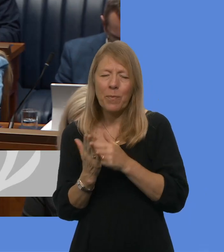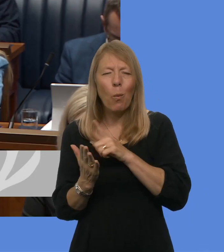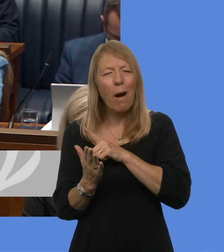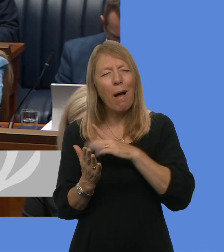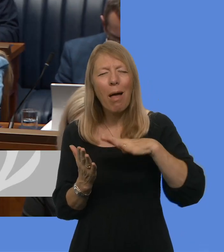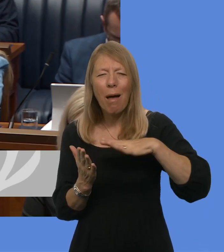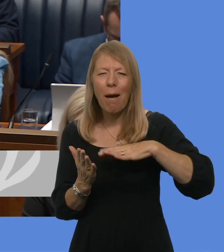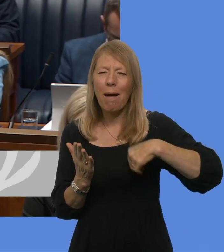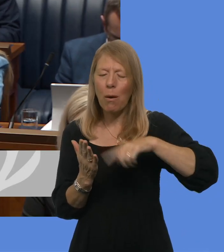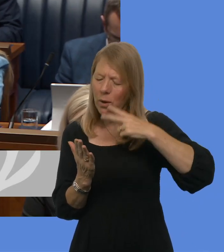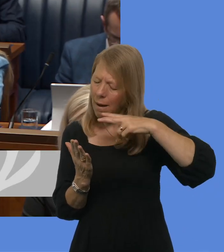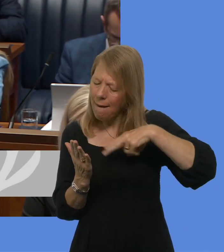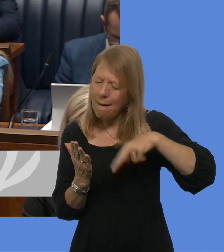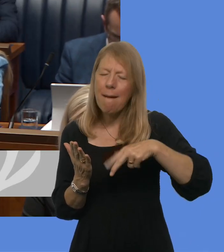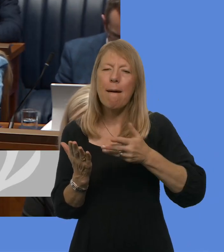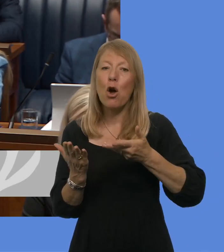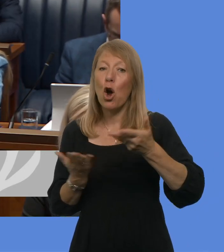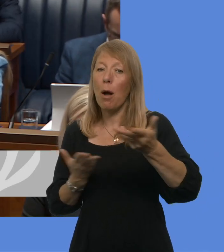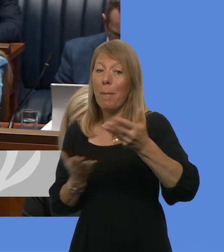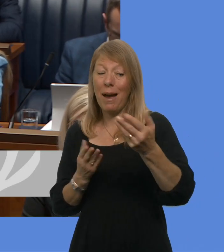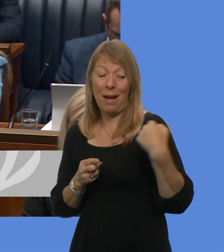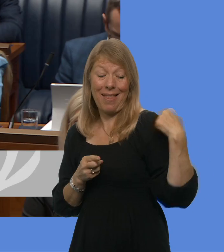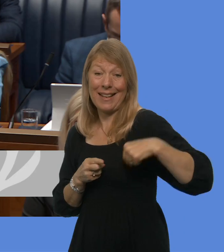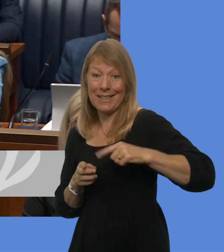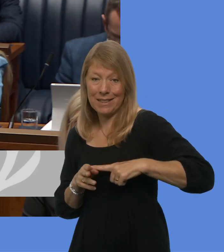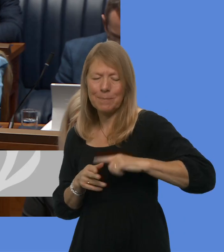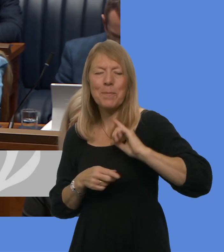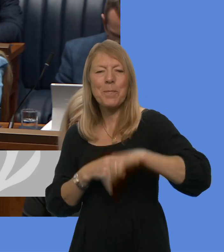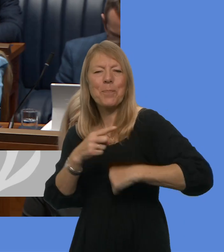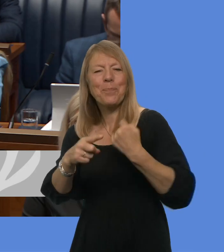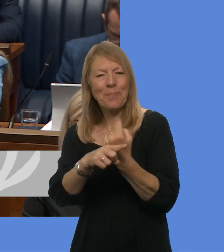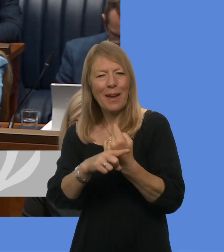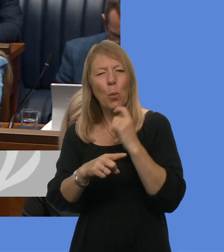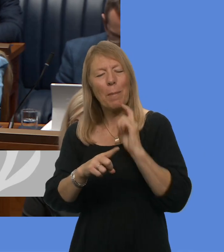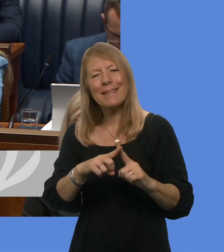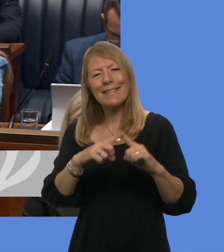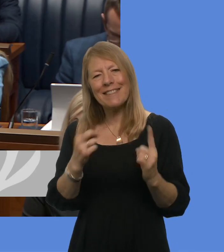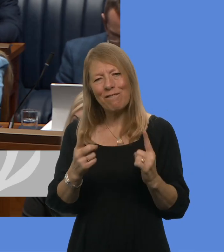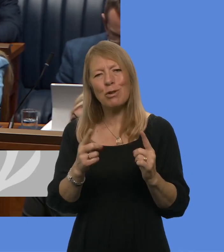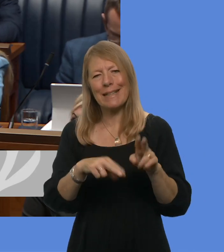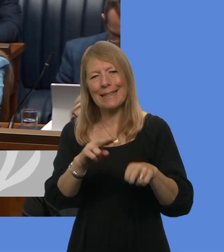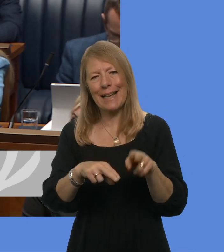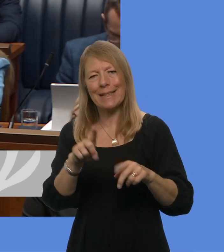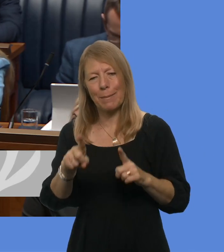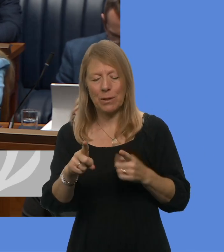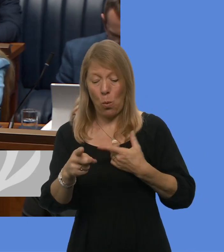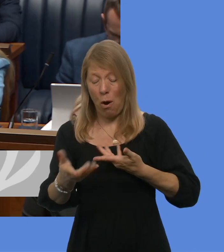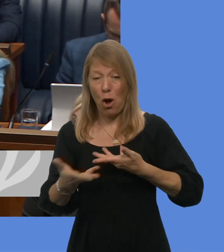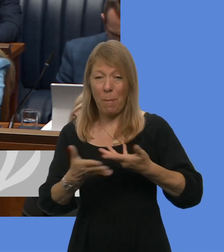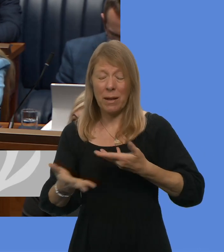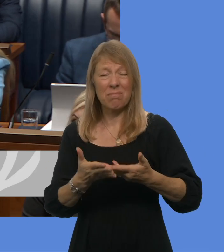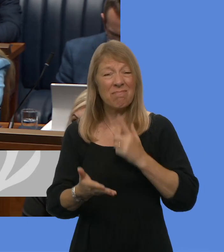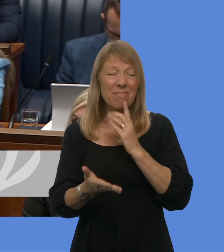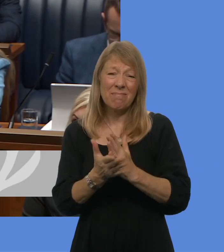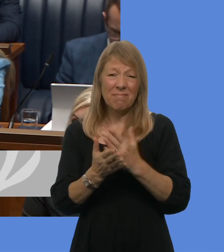outcomes this year with the outcomes of next year's system-level sample assessment. And I want to put on record my thanks